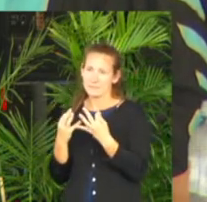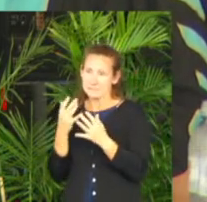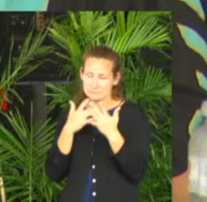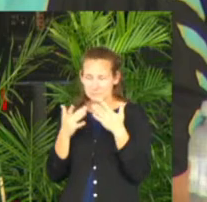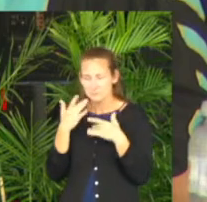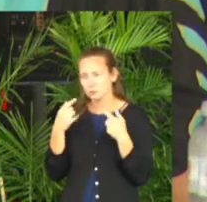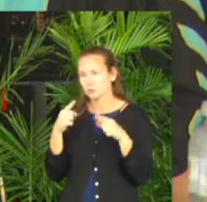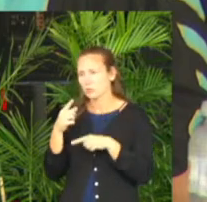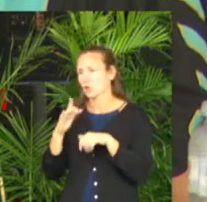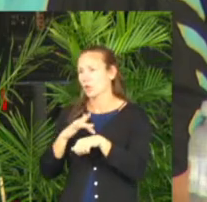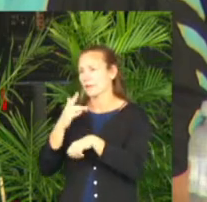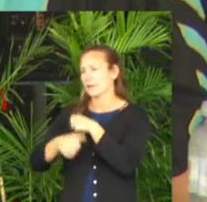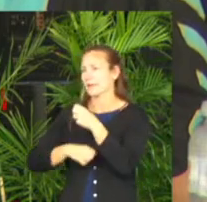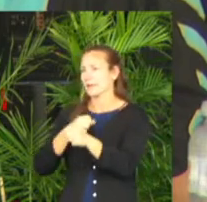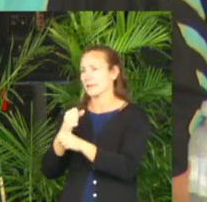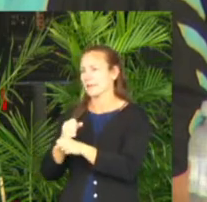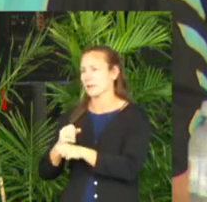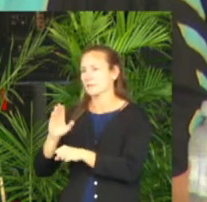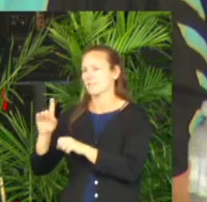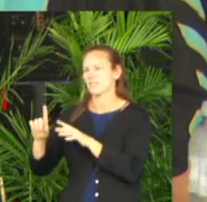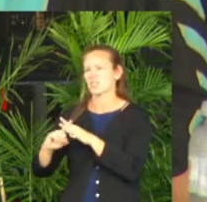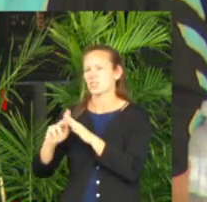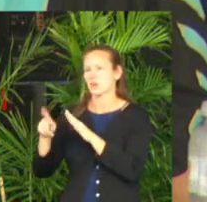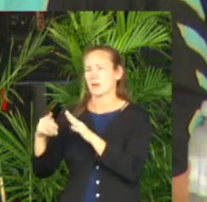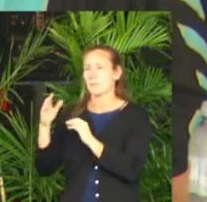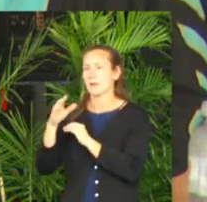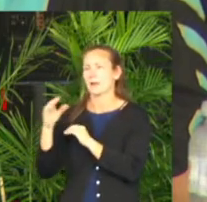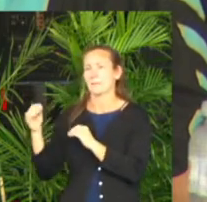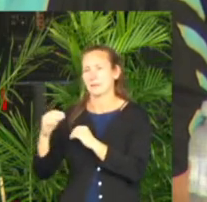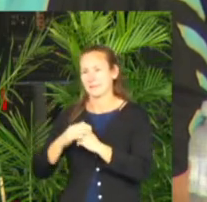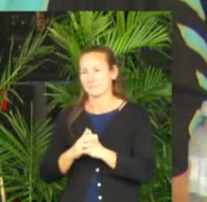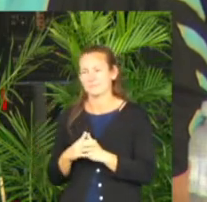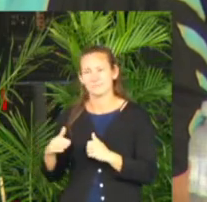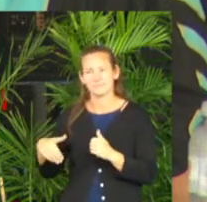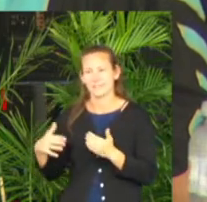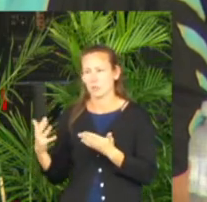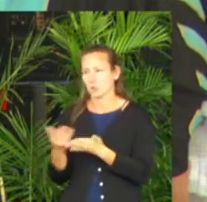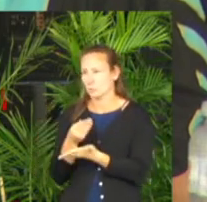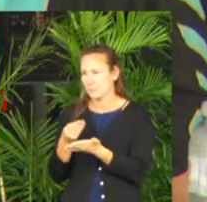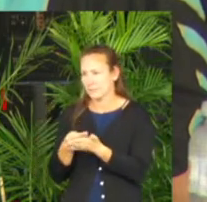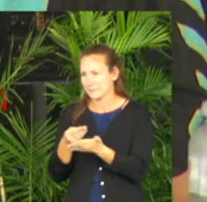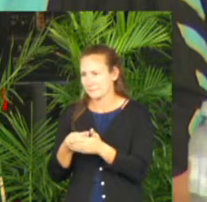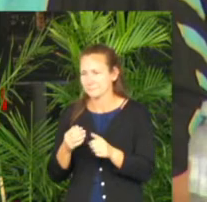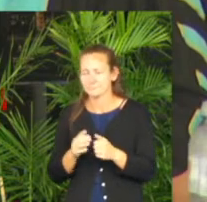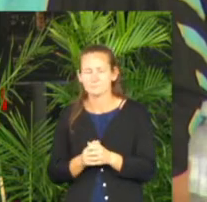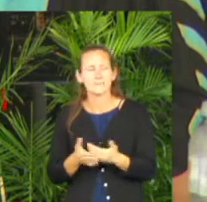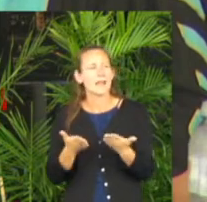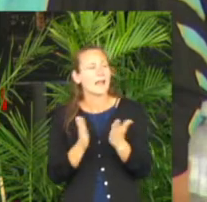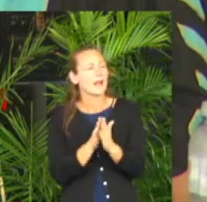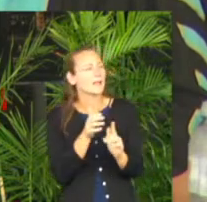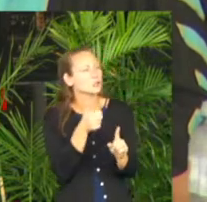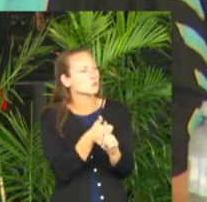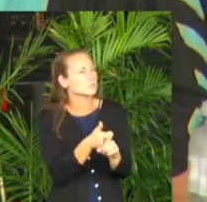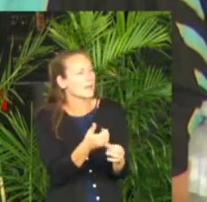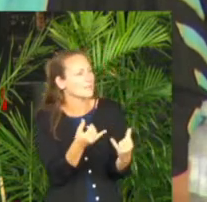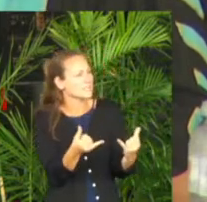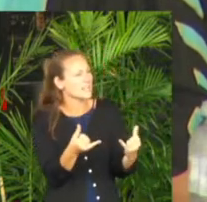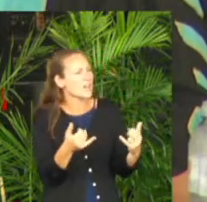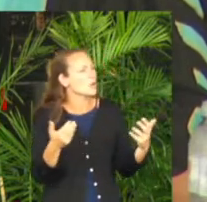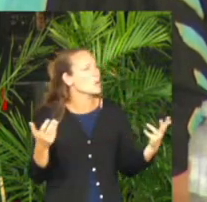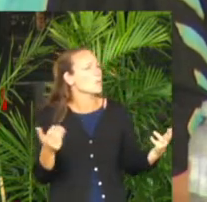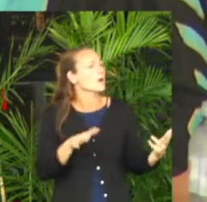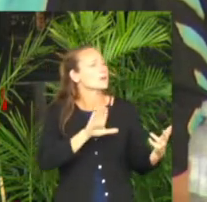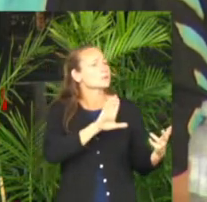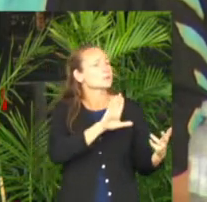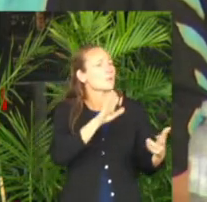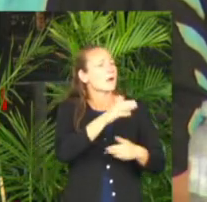during the early years of a startup that had yet to turn a profit. Ask yourself today, what is